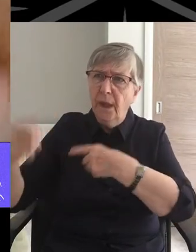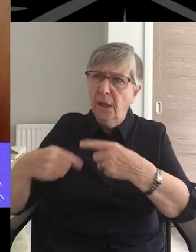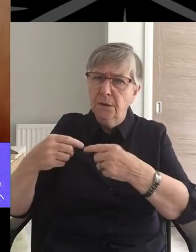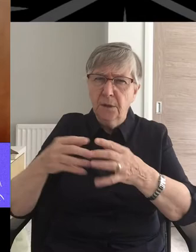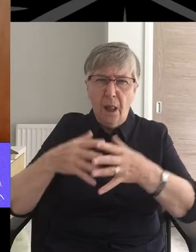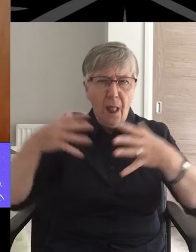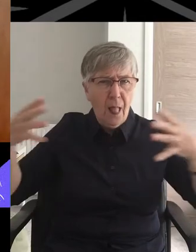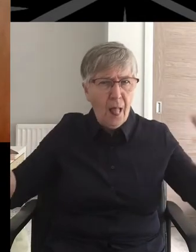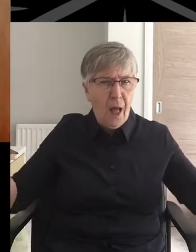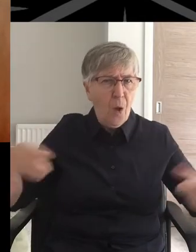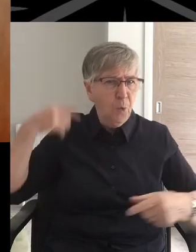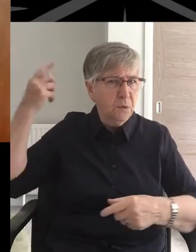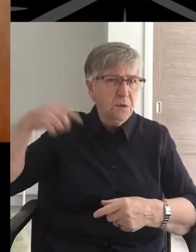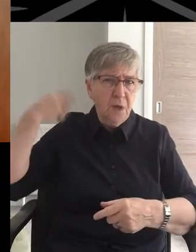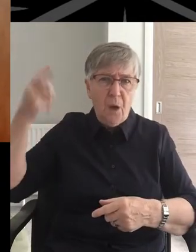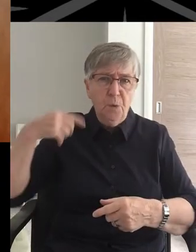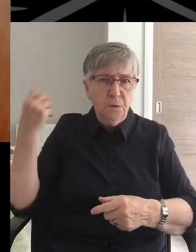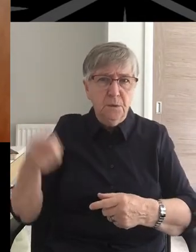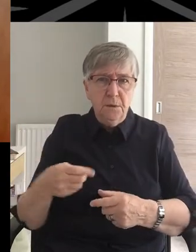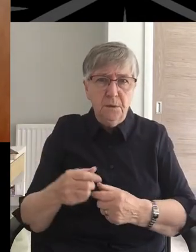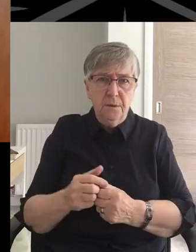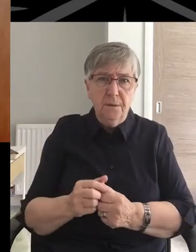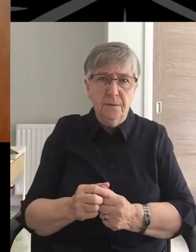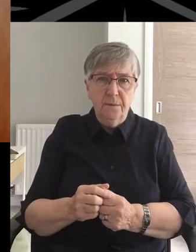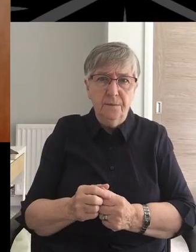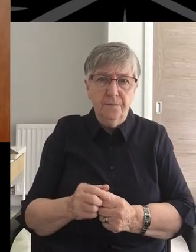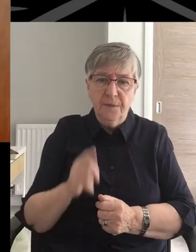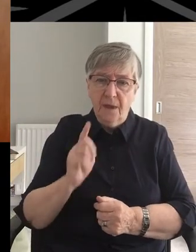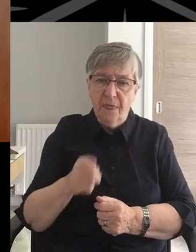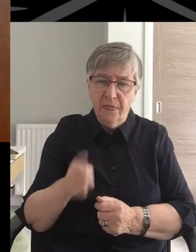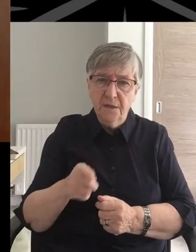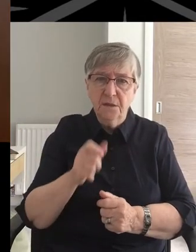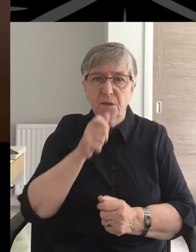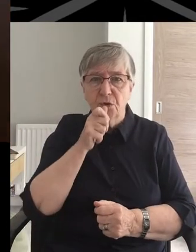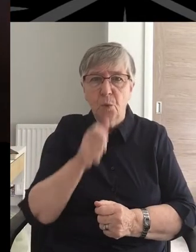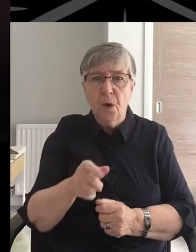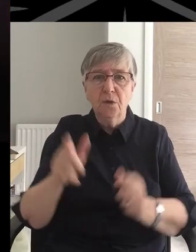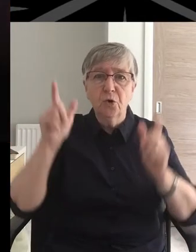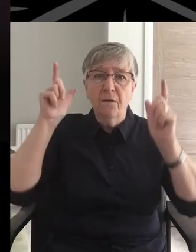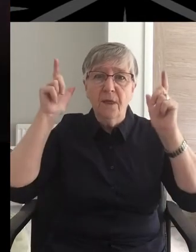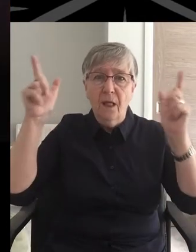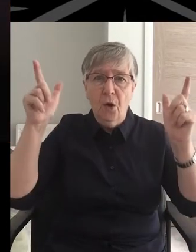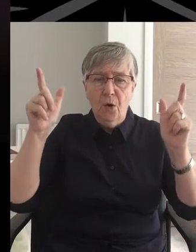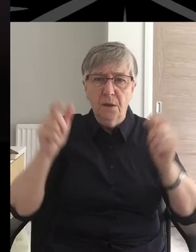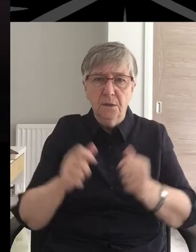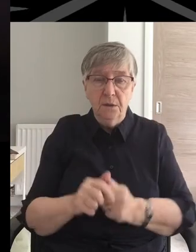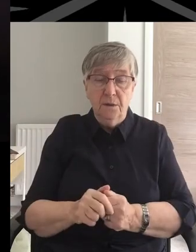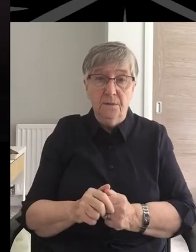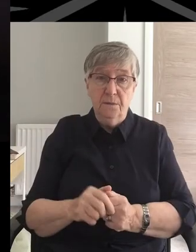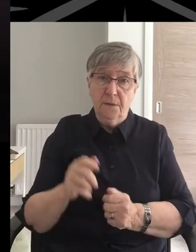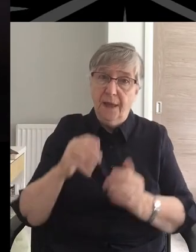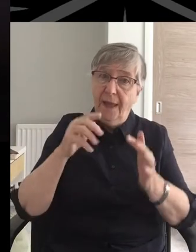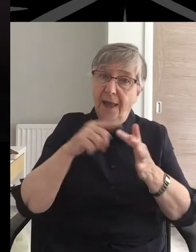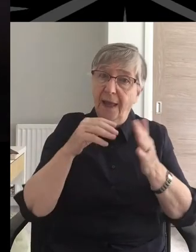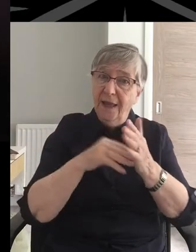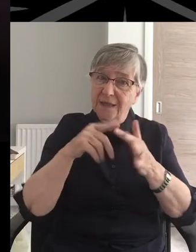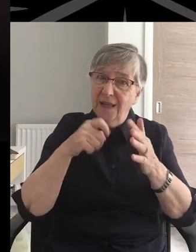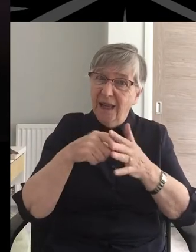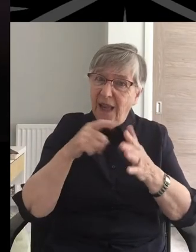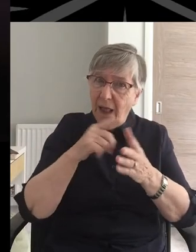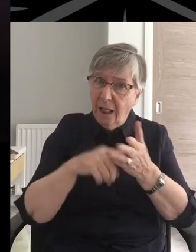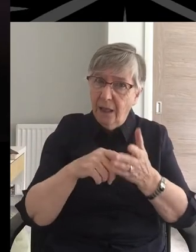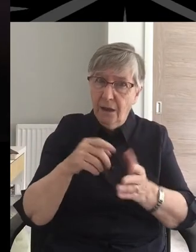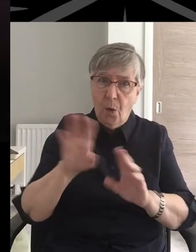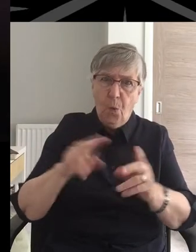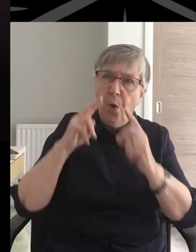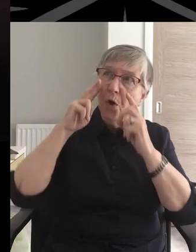loud rumbling sound. This is the word of the Lord. It was some vision that Ezekiel saw. We didn't read through